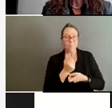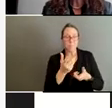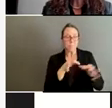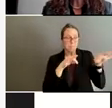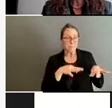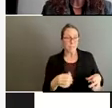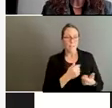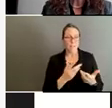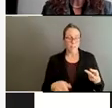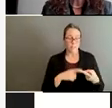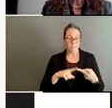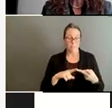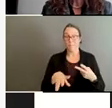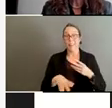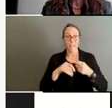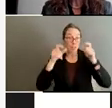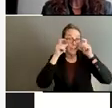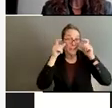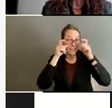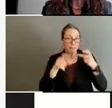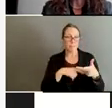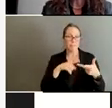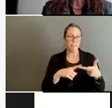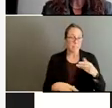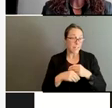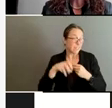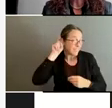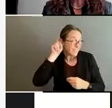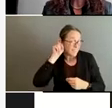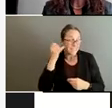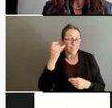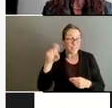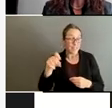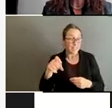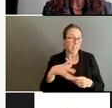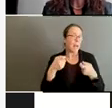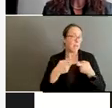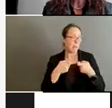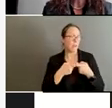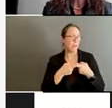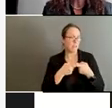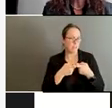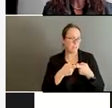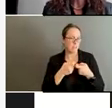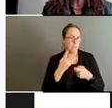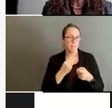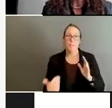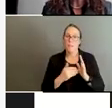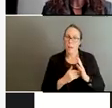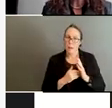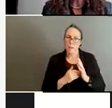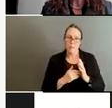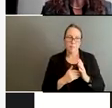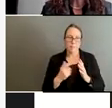Extra eyeglasses, hearing aids if needed, and batteries. And then again, you know, again,